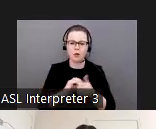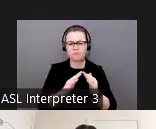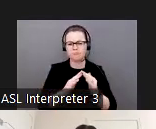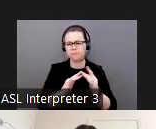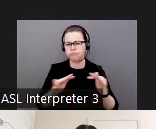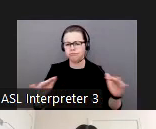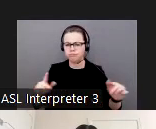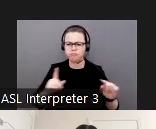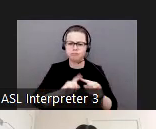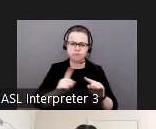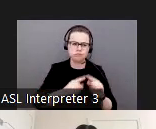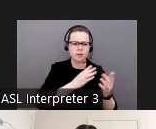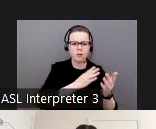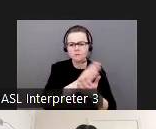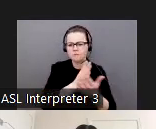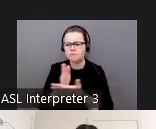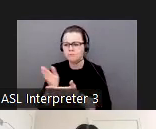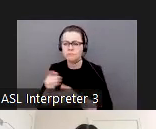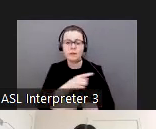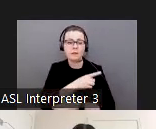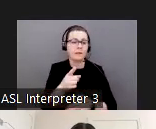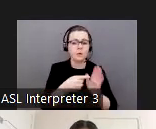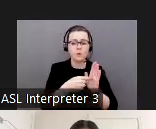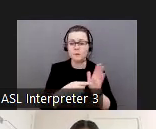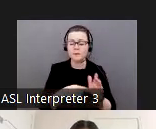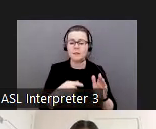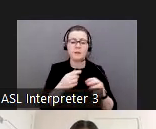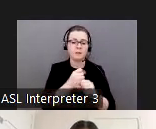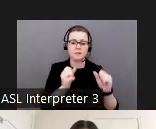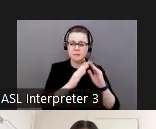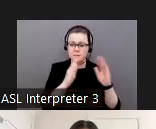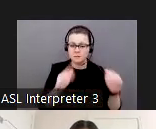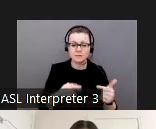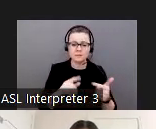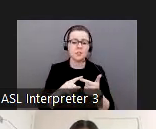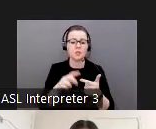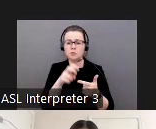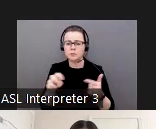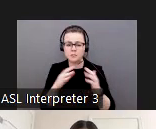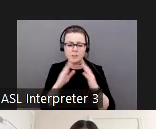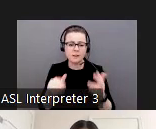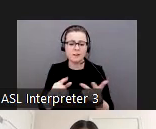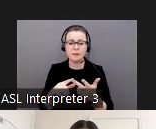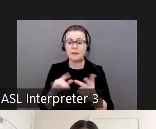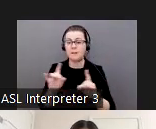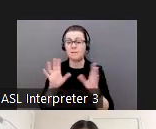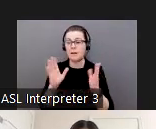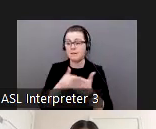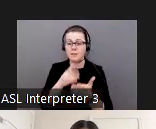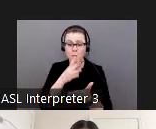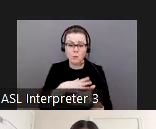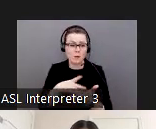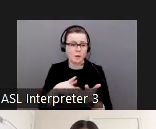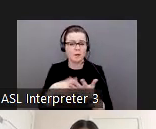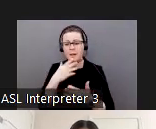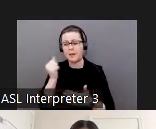who are representing shelters, transition and interval housings, violence against women, elder abuse, community supports,